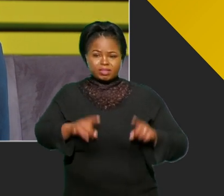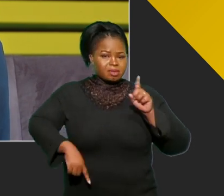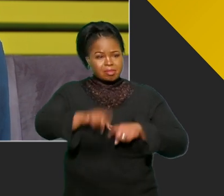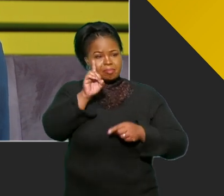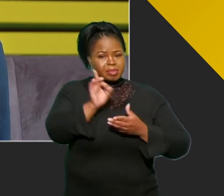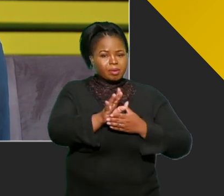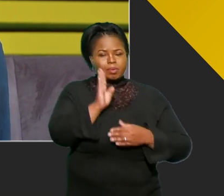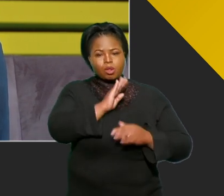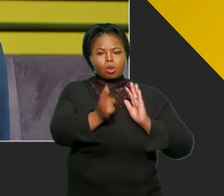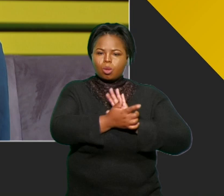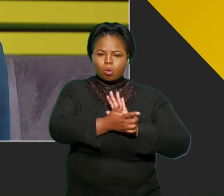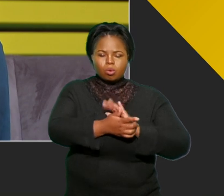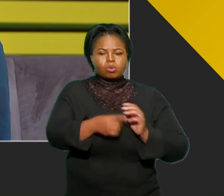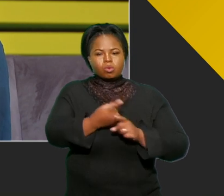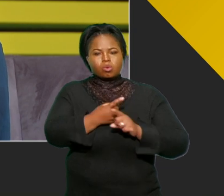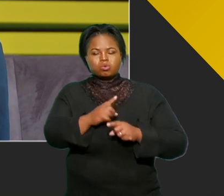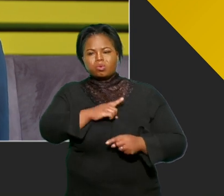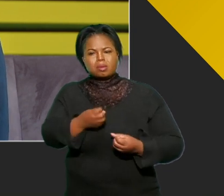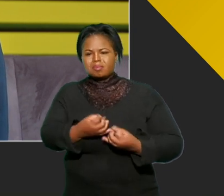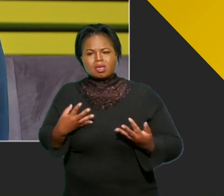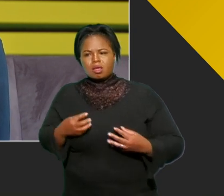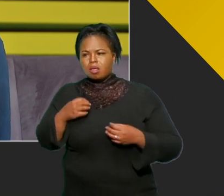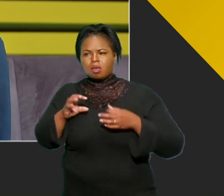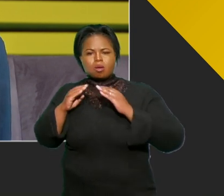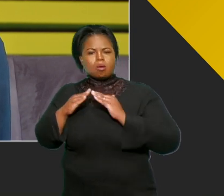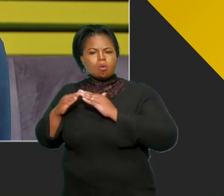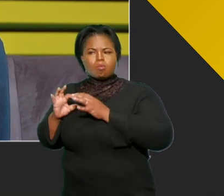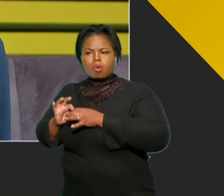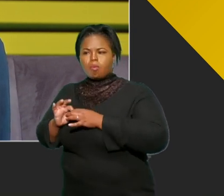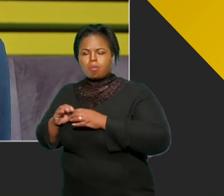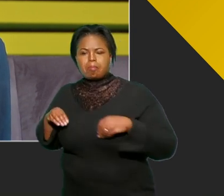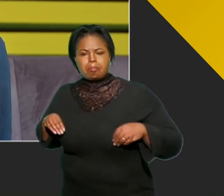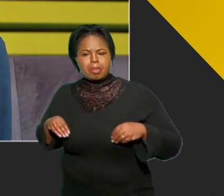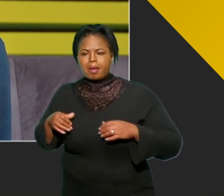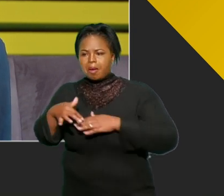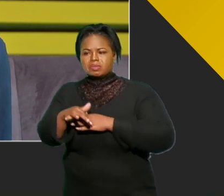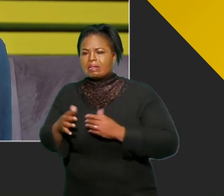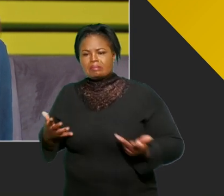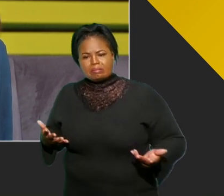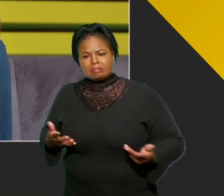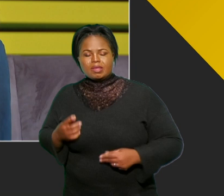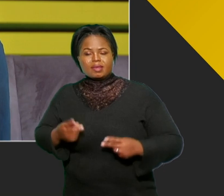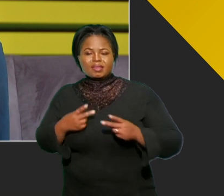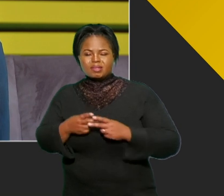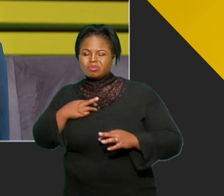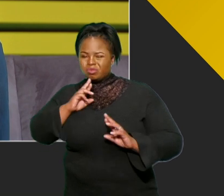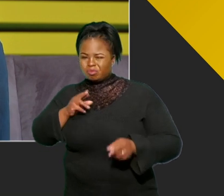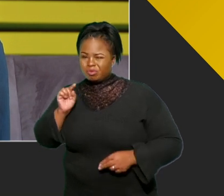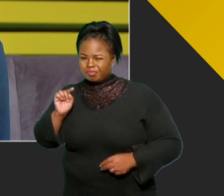and evictions that would lead into homelessness. Yeah. And going back into your issue, I think the answer is very